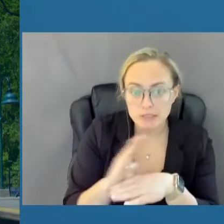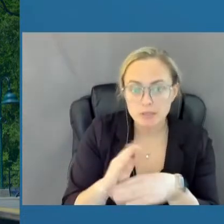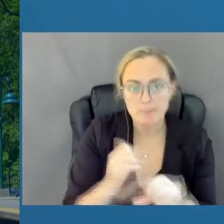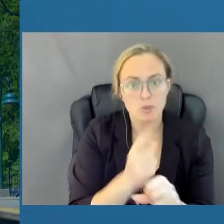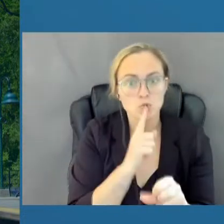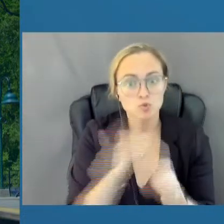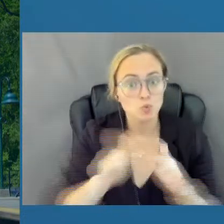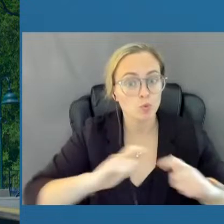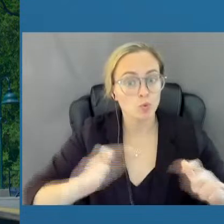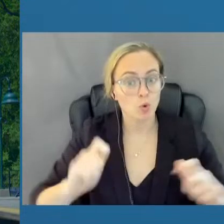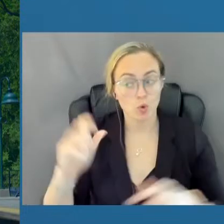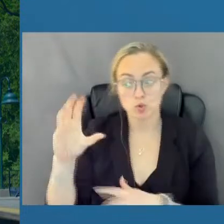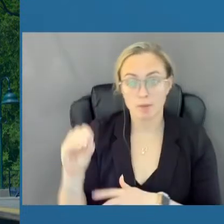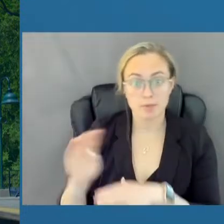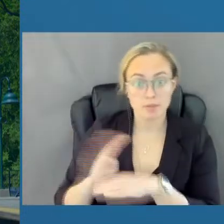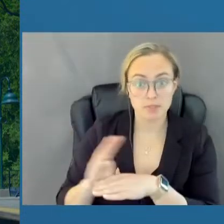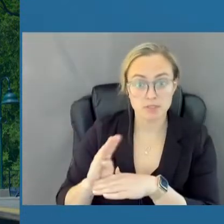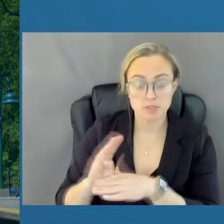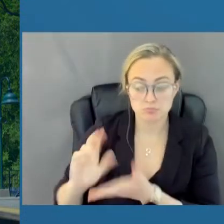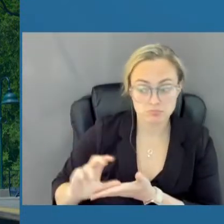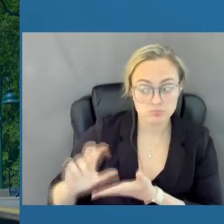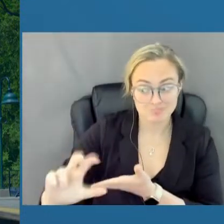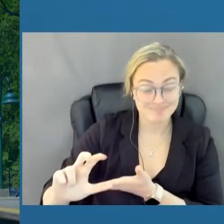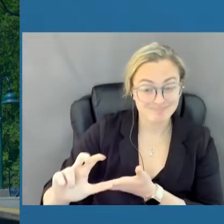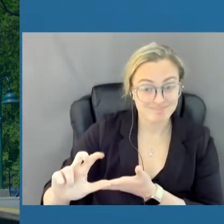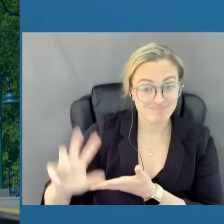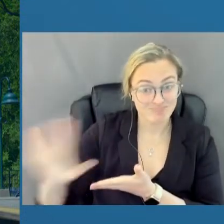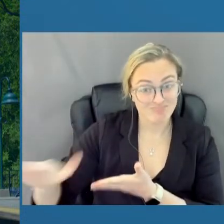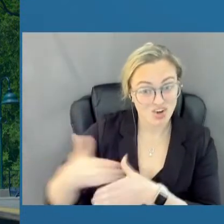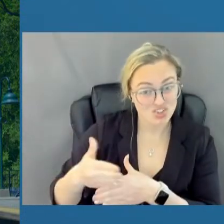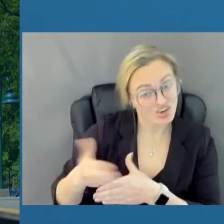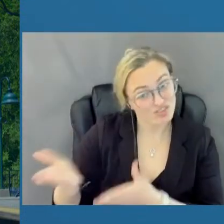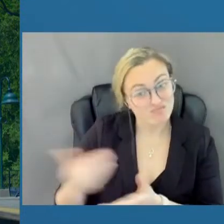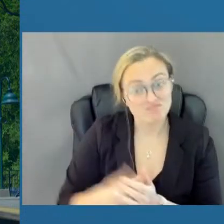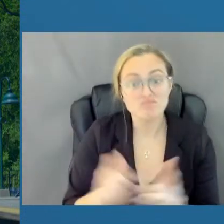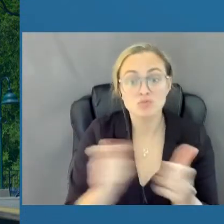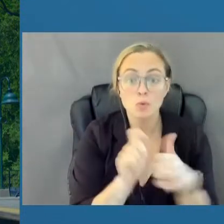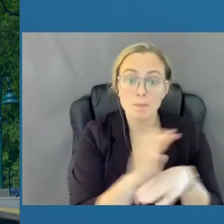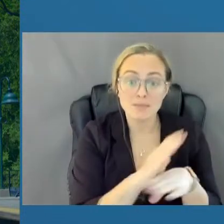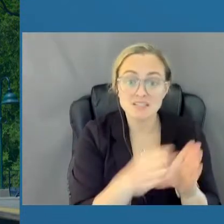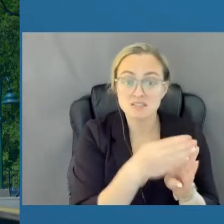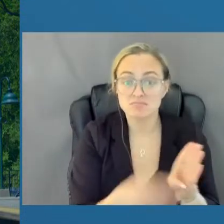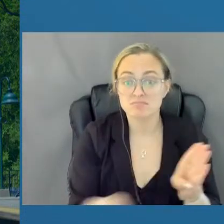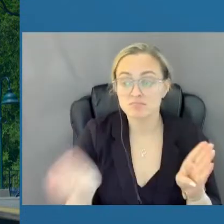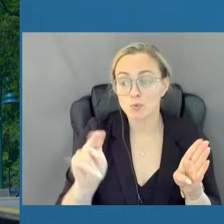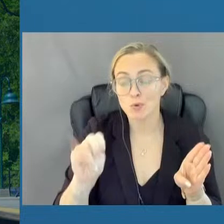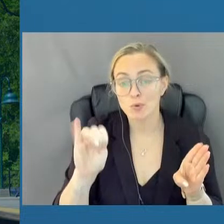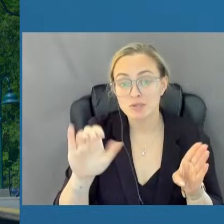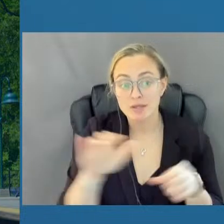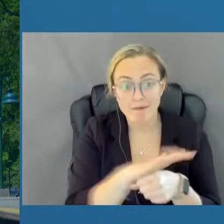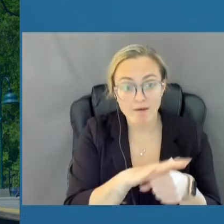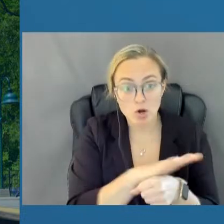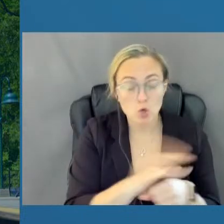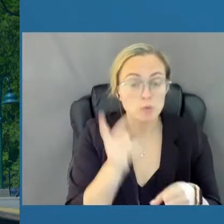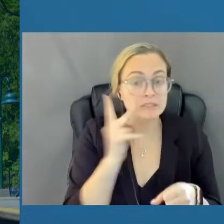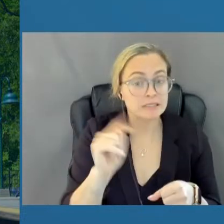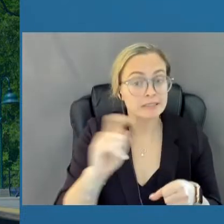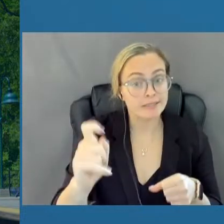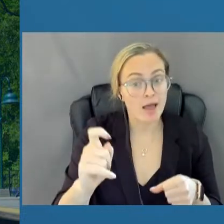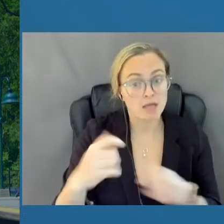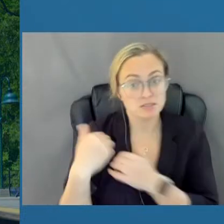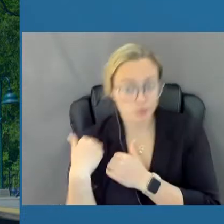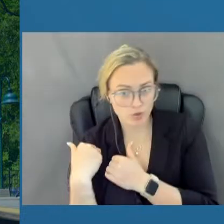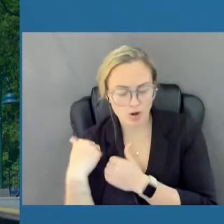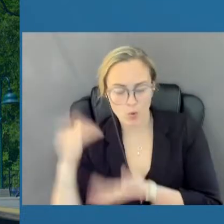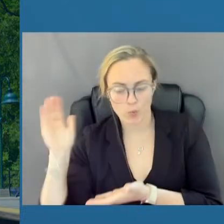large corporations contribute their share. Small businesses across the New York City region will actually see their tax burden reduced